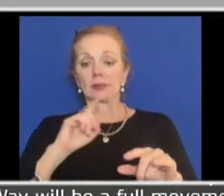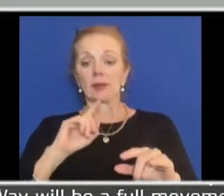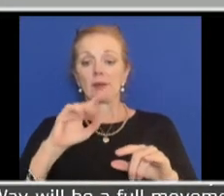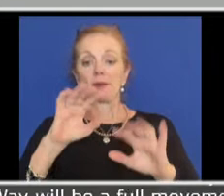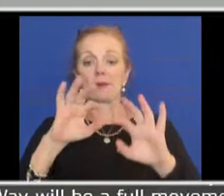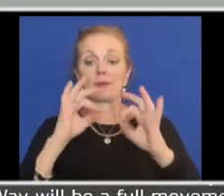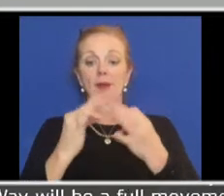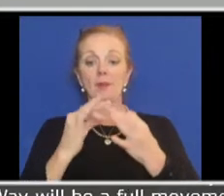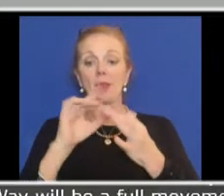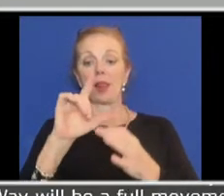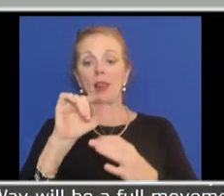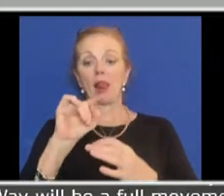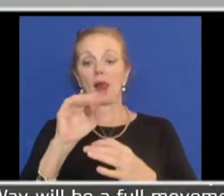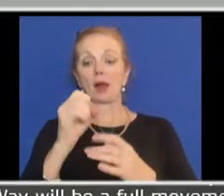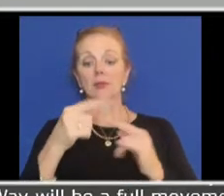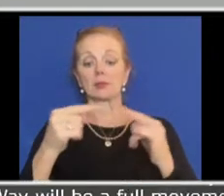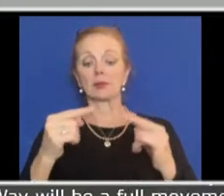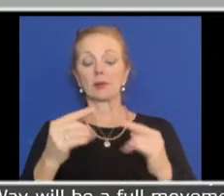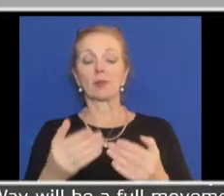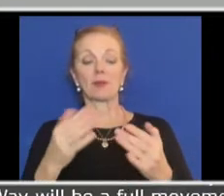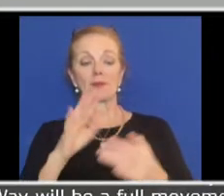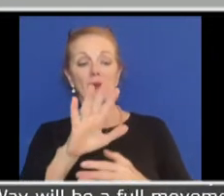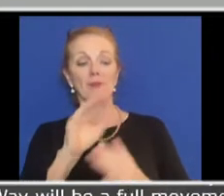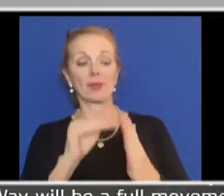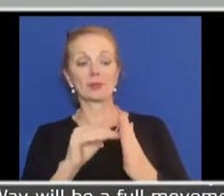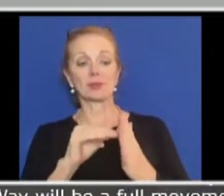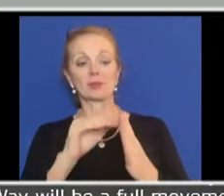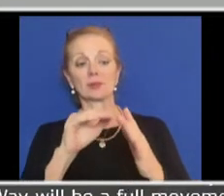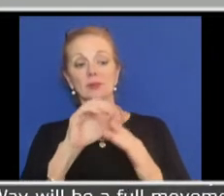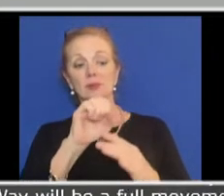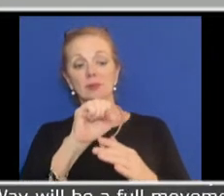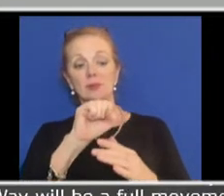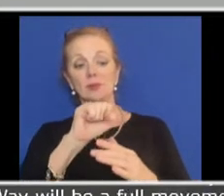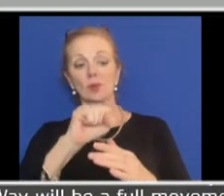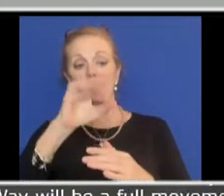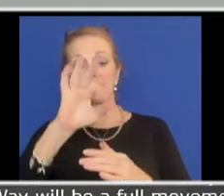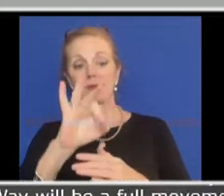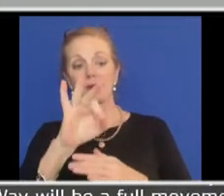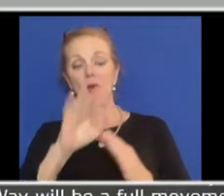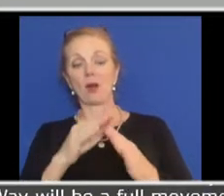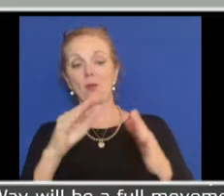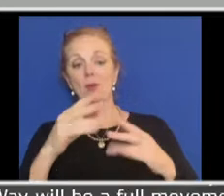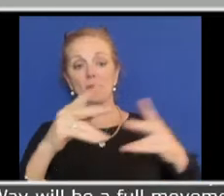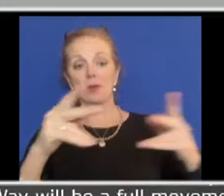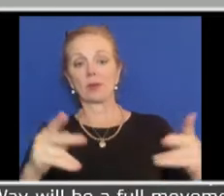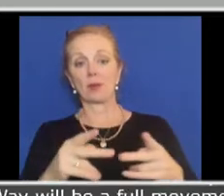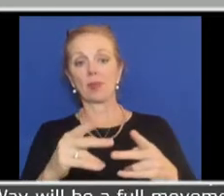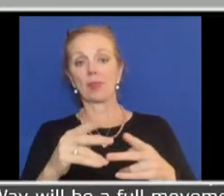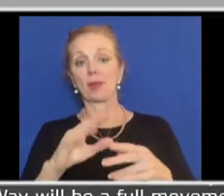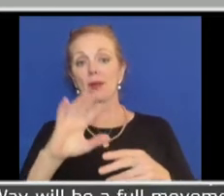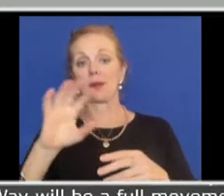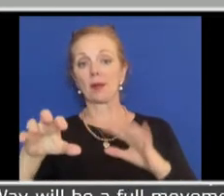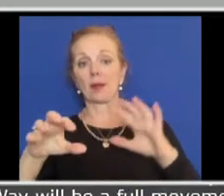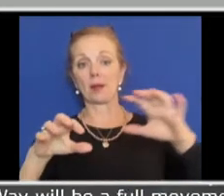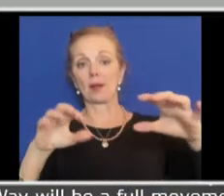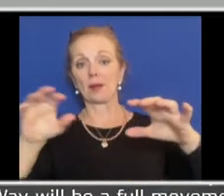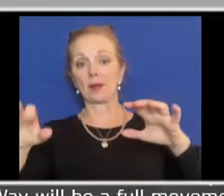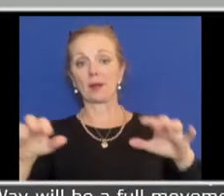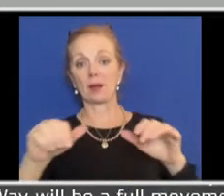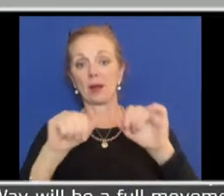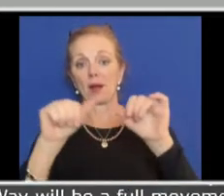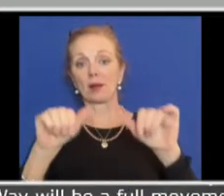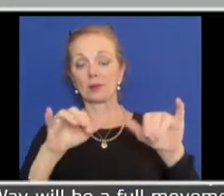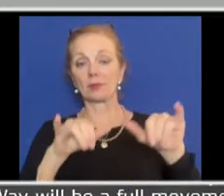adjacent and then provides 5 000 square feet of improved open space with three amenity elements also provides architectural